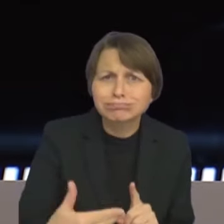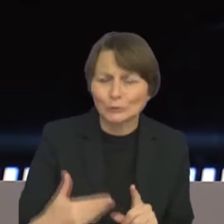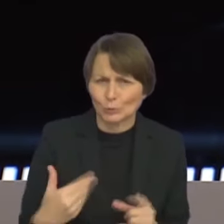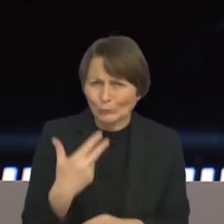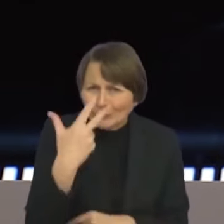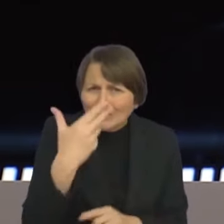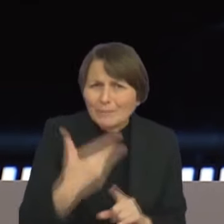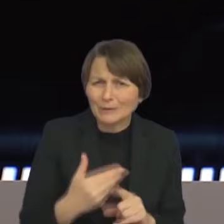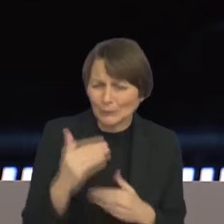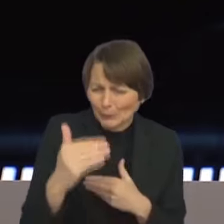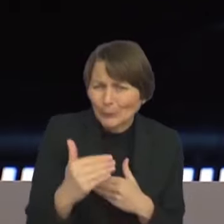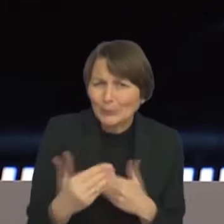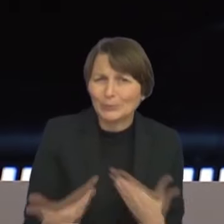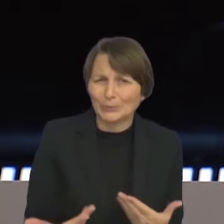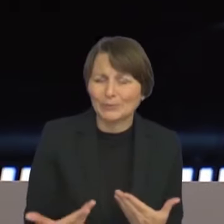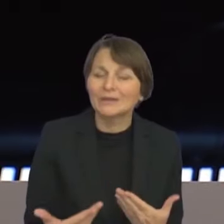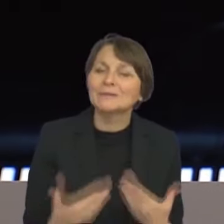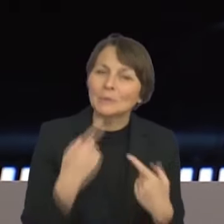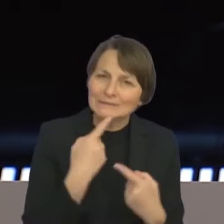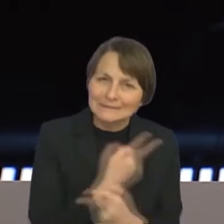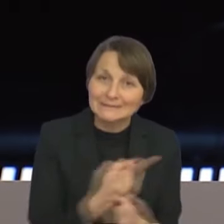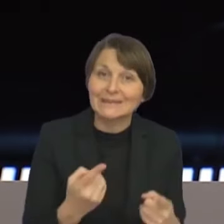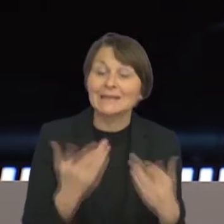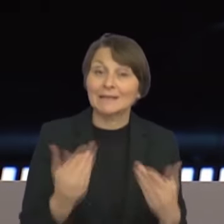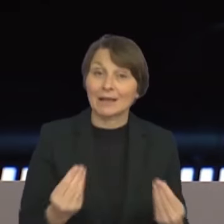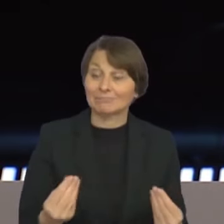say is that the elements that we presented